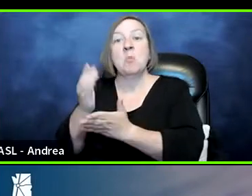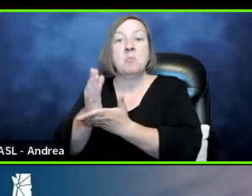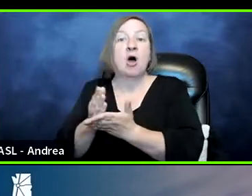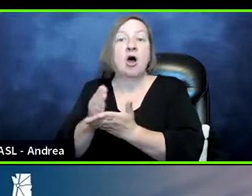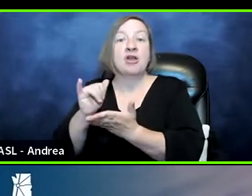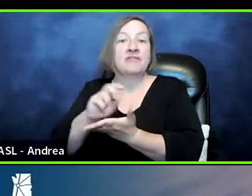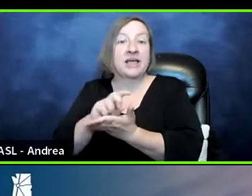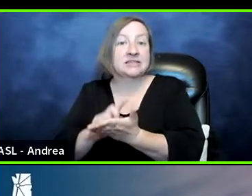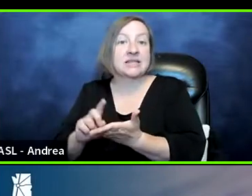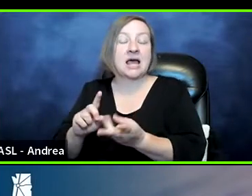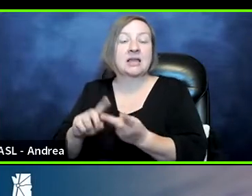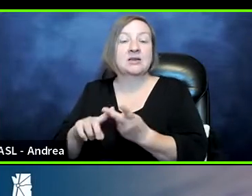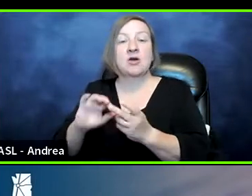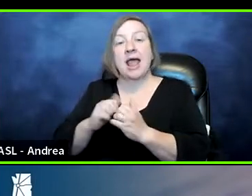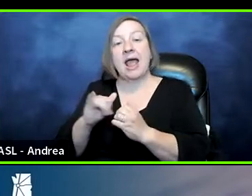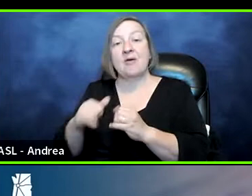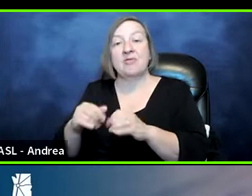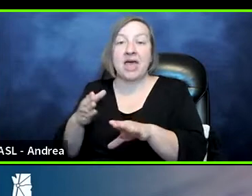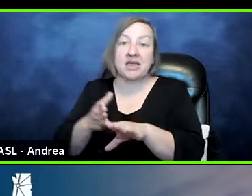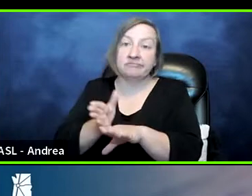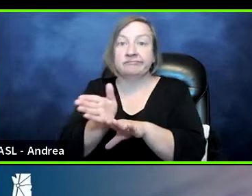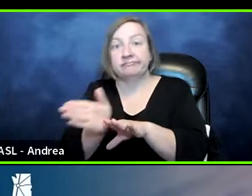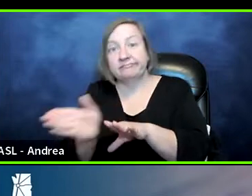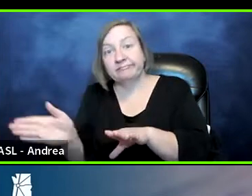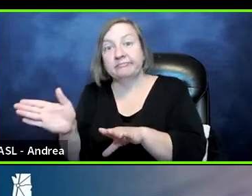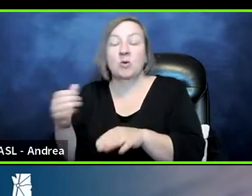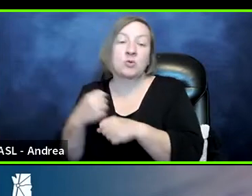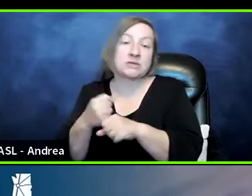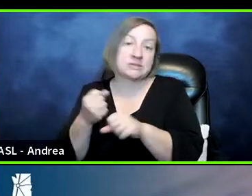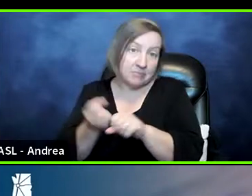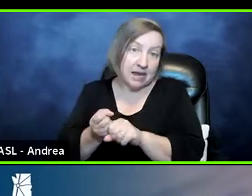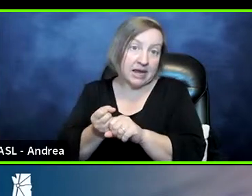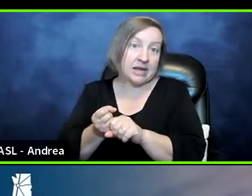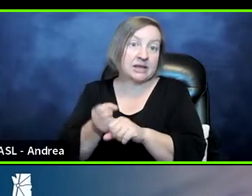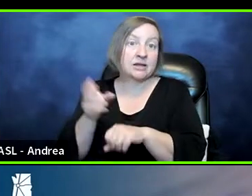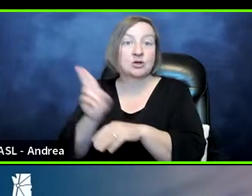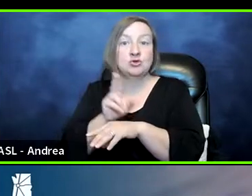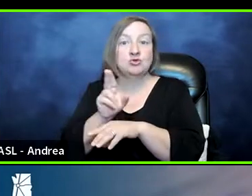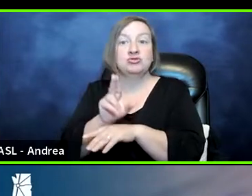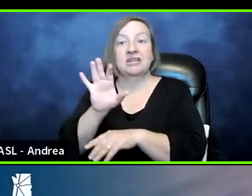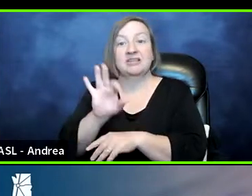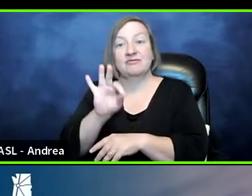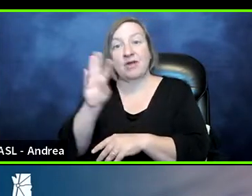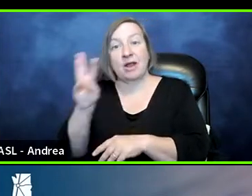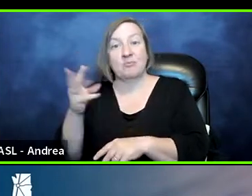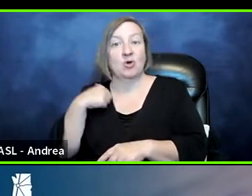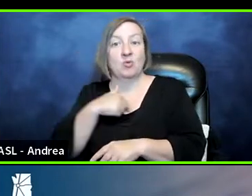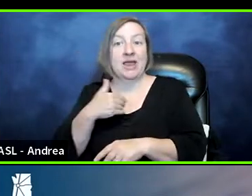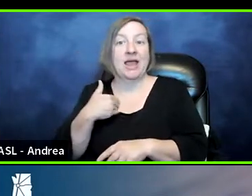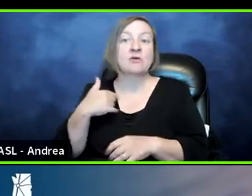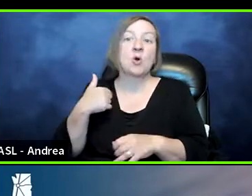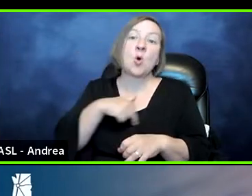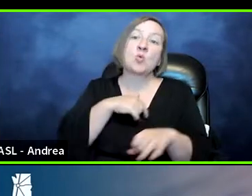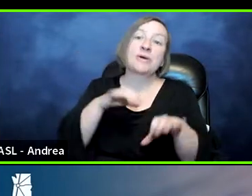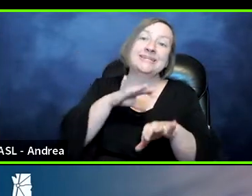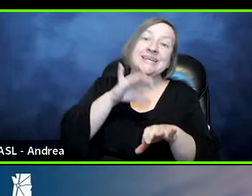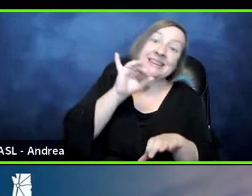or like the way that the interchange was made, and using the framework that we have, say, we did this